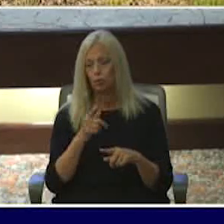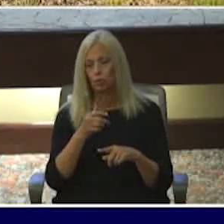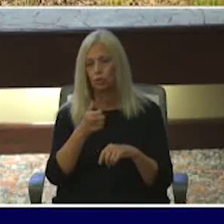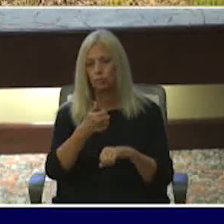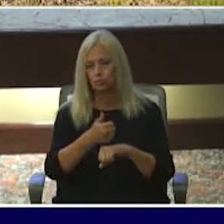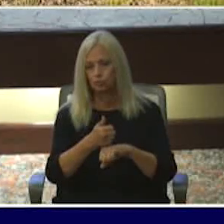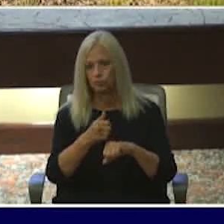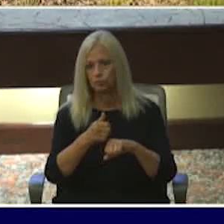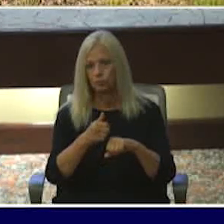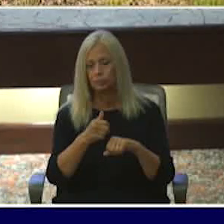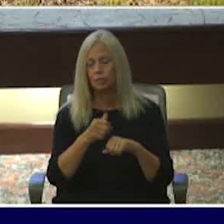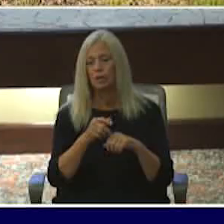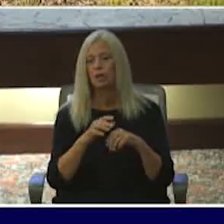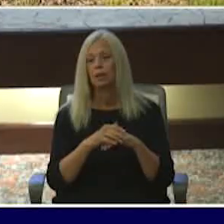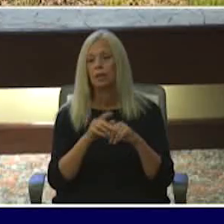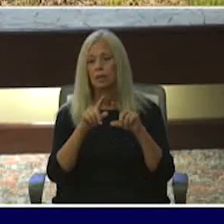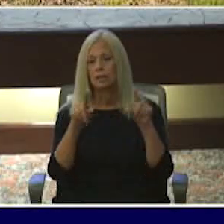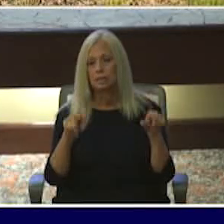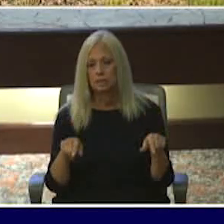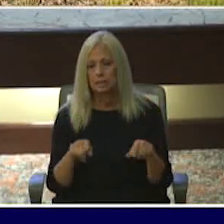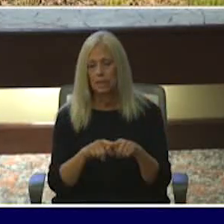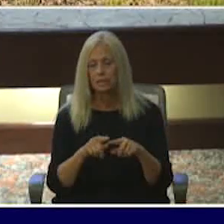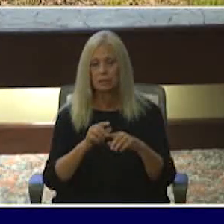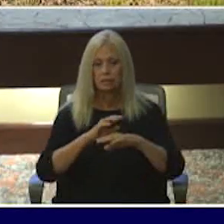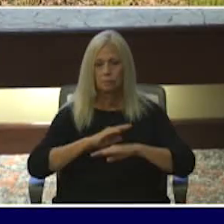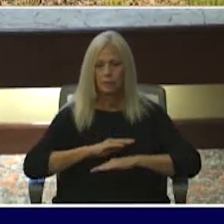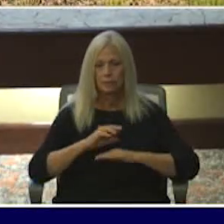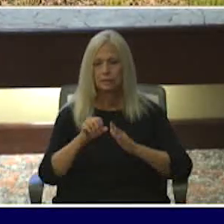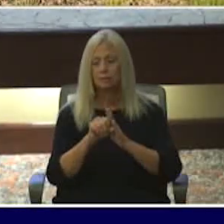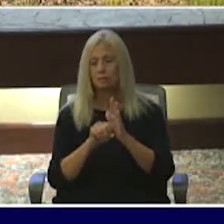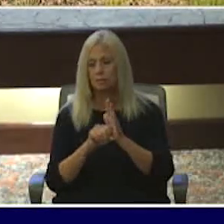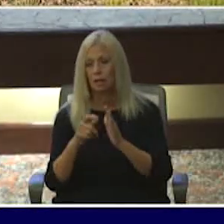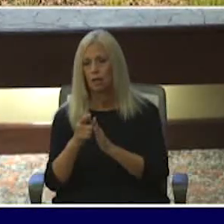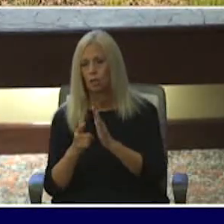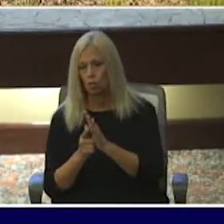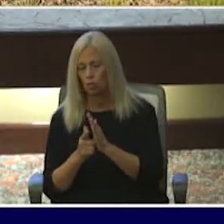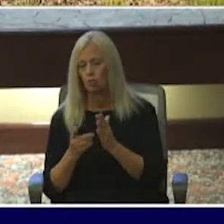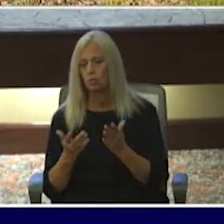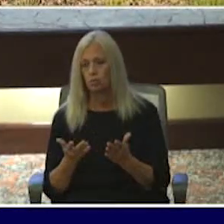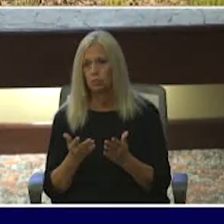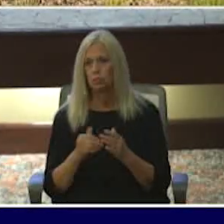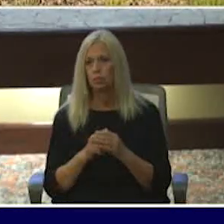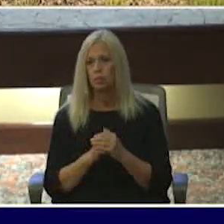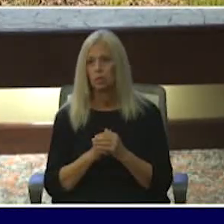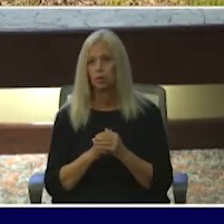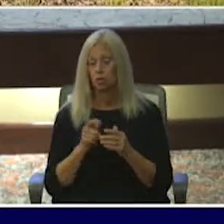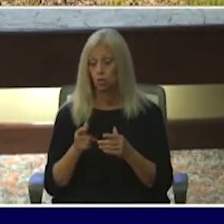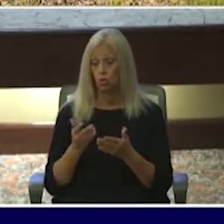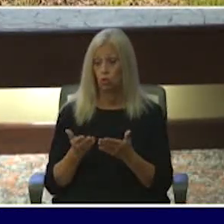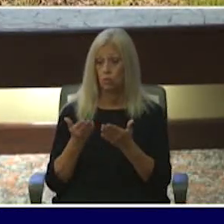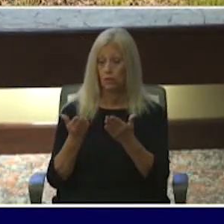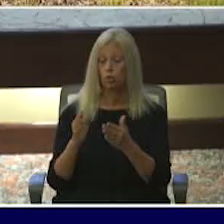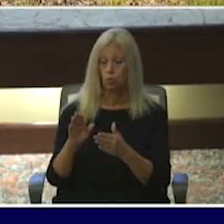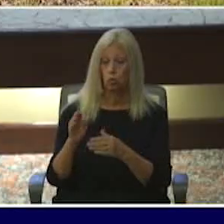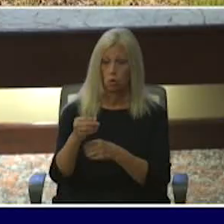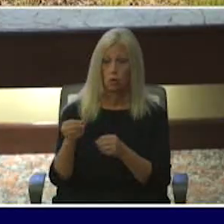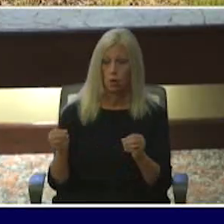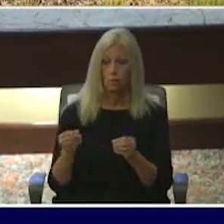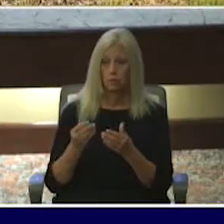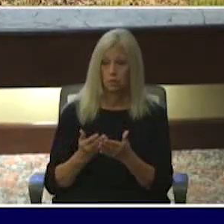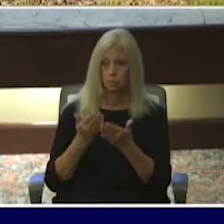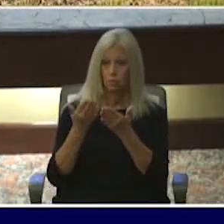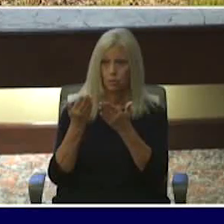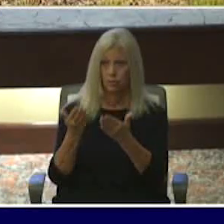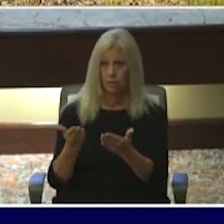on the posting to meet the state law and then give description of what's being changed. So you provide, like your office provides the